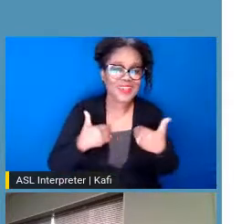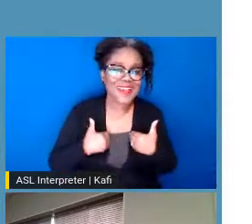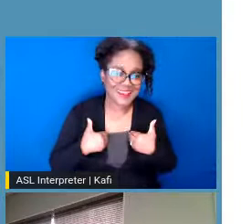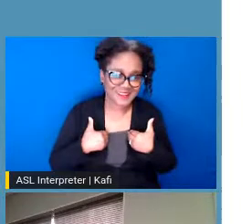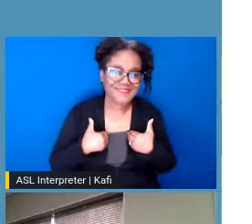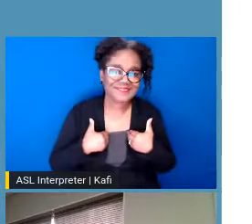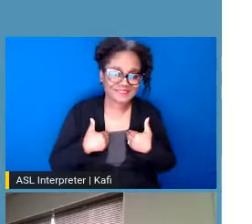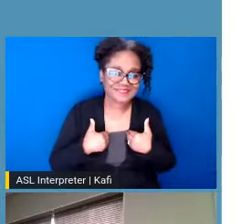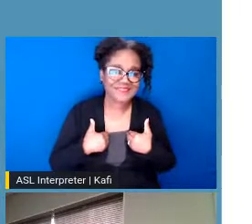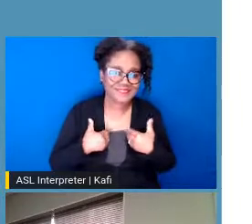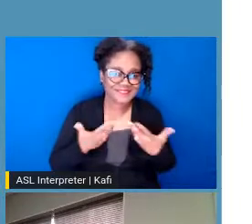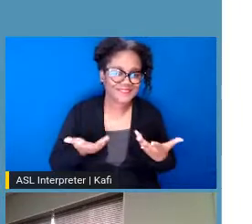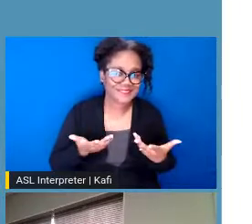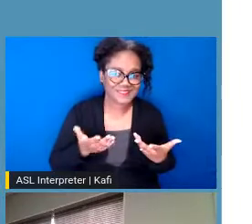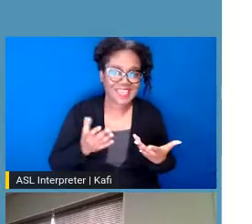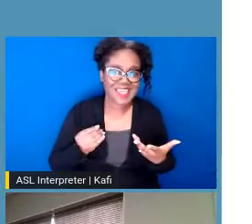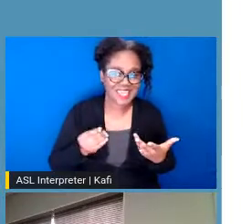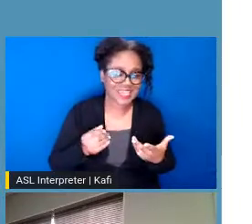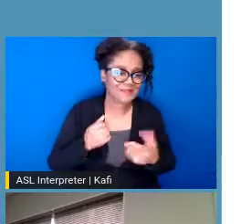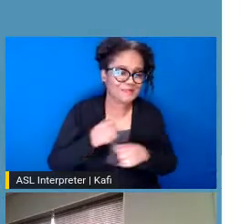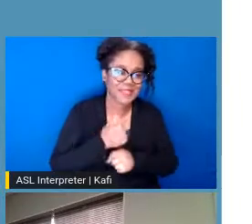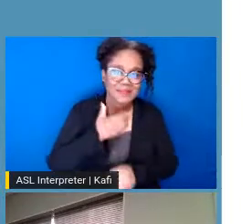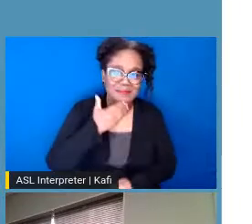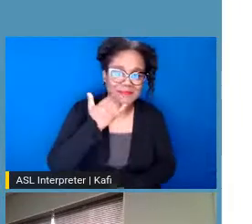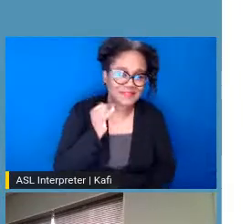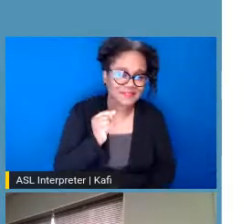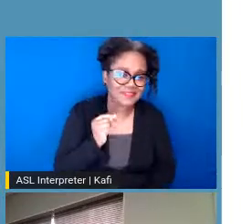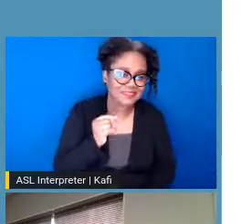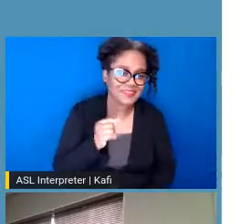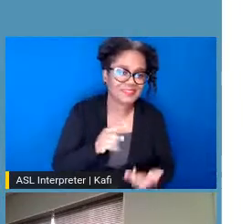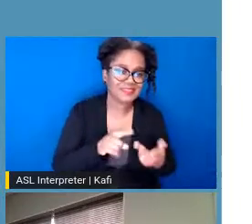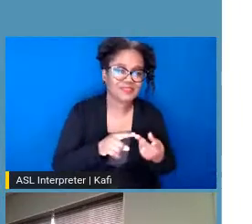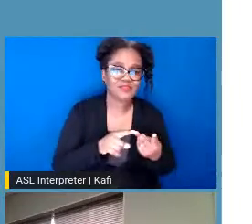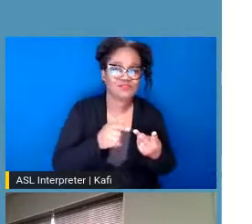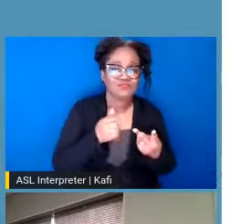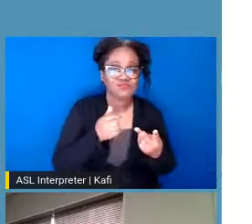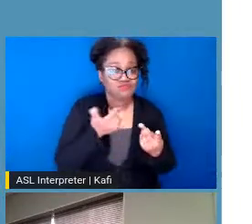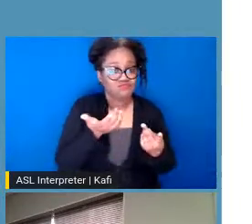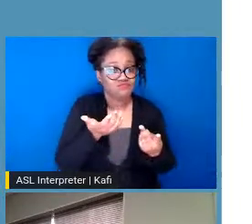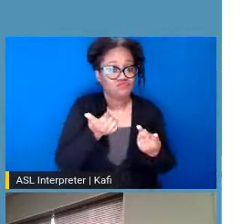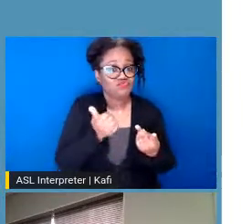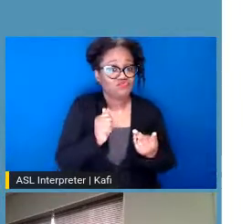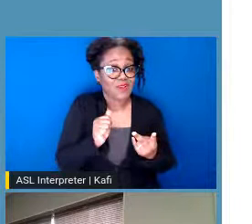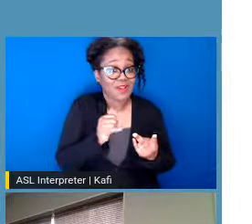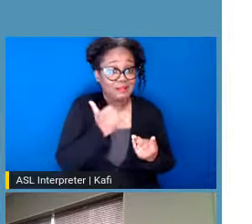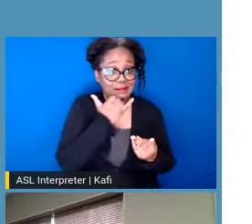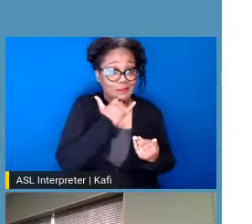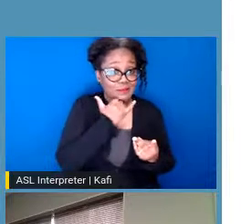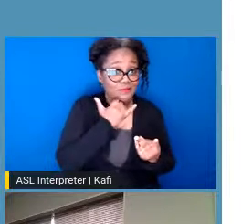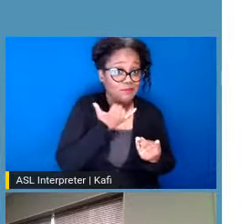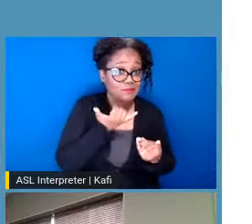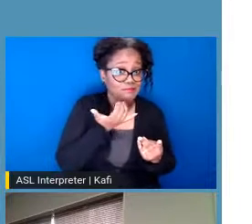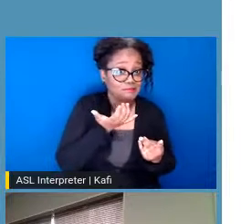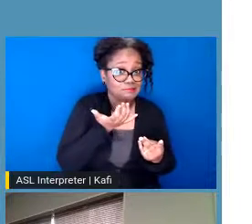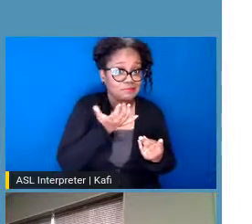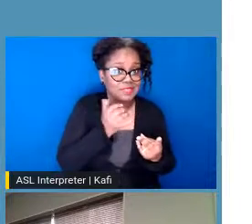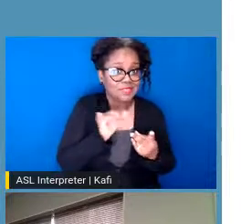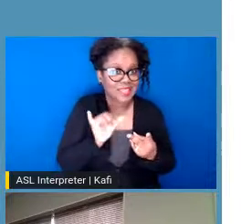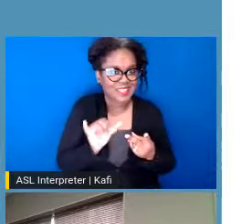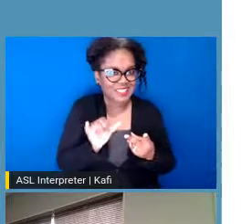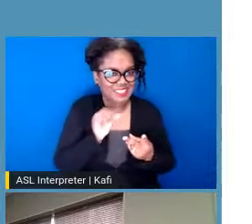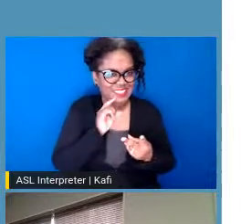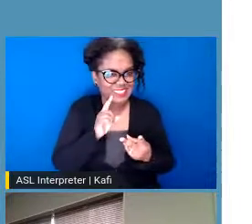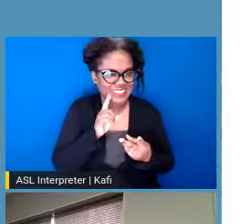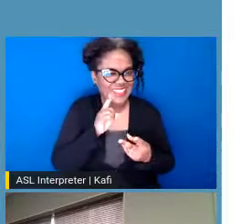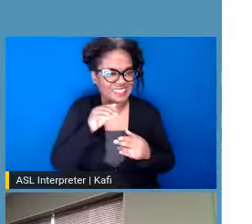have things that they applied for grants for, and we got to keep. Trial and error, like with that little Stegosaurus photograph, like, it didn't work